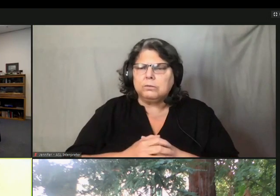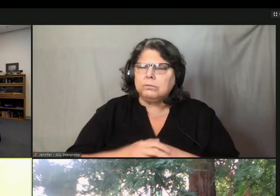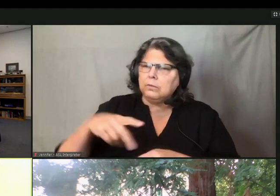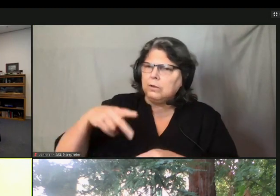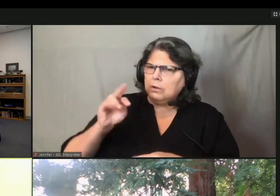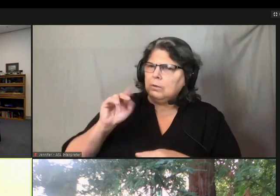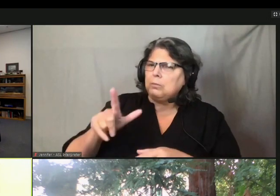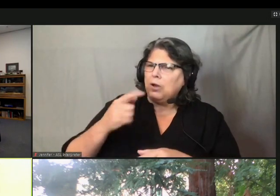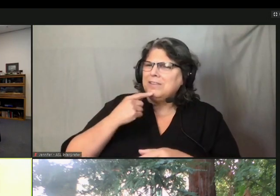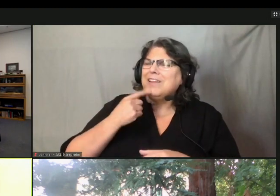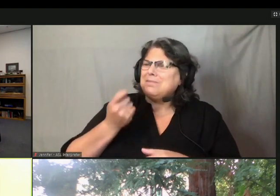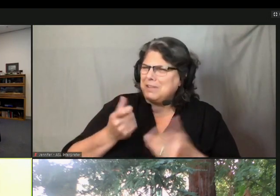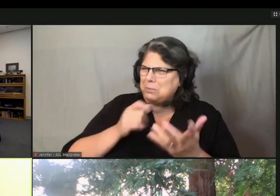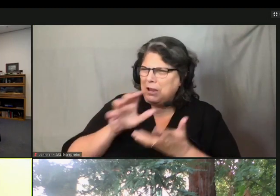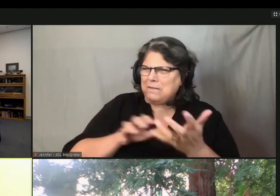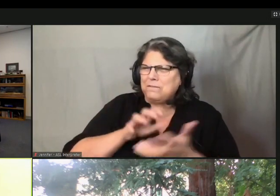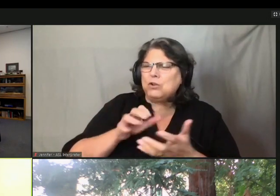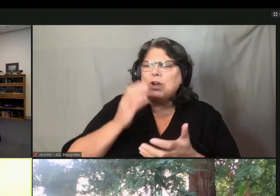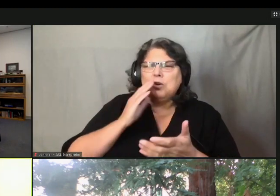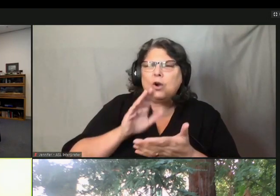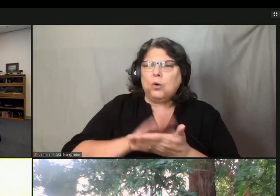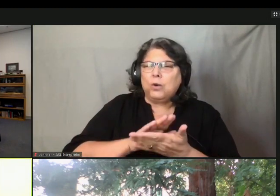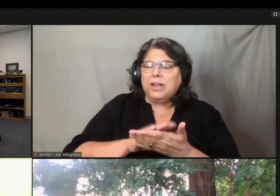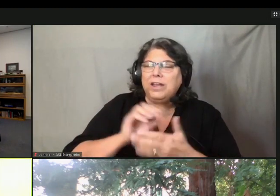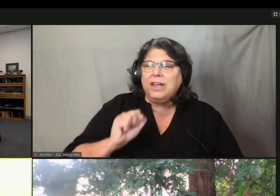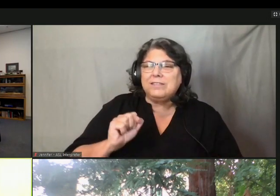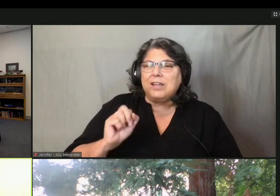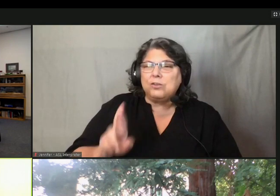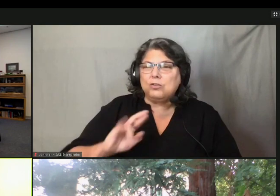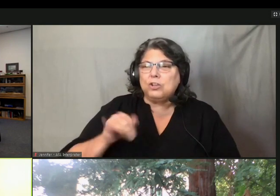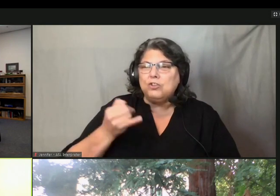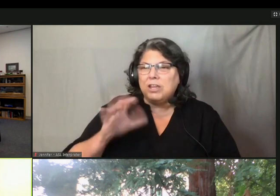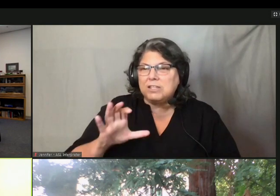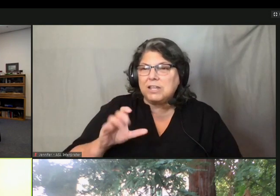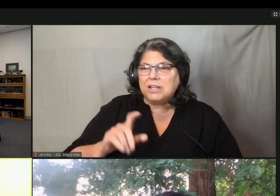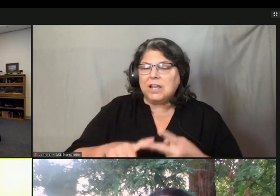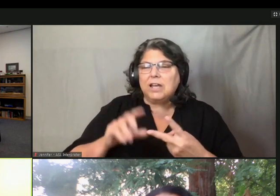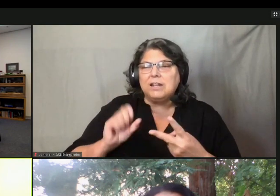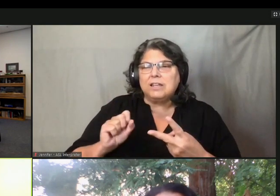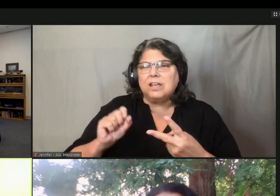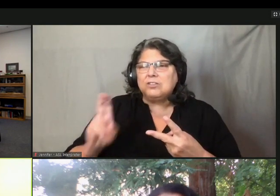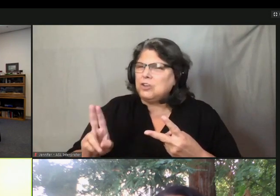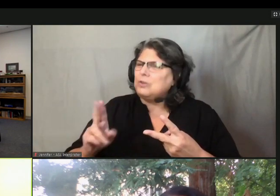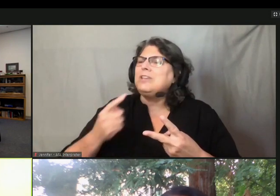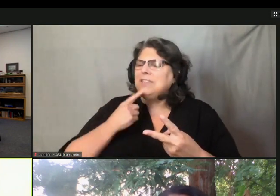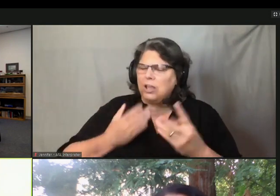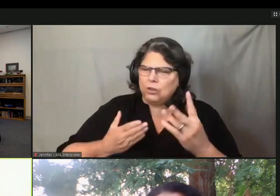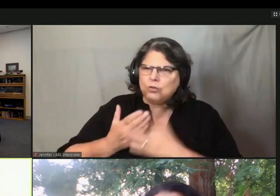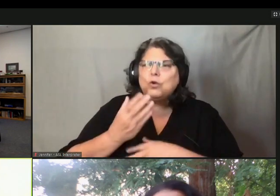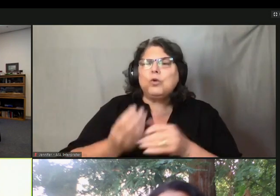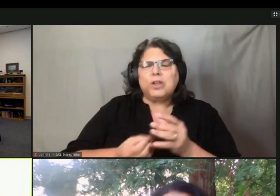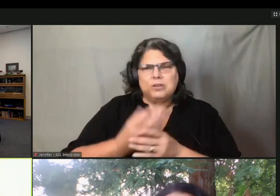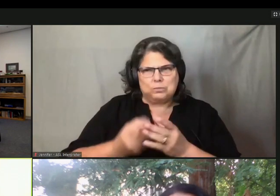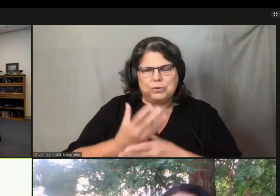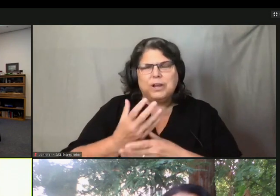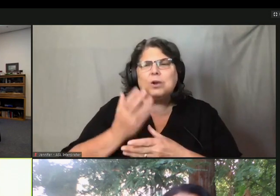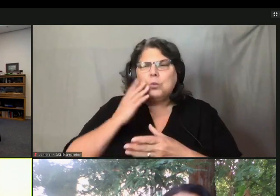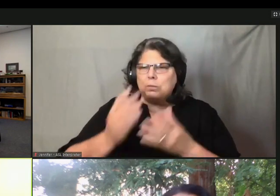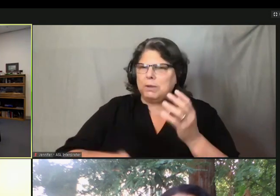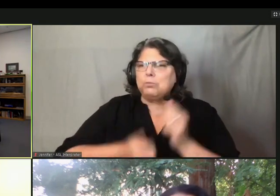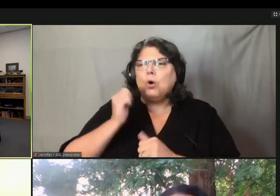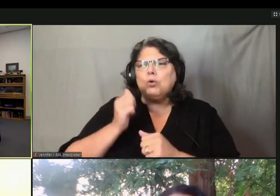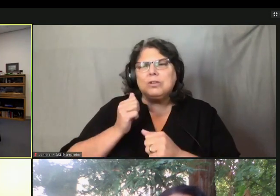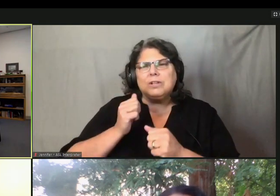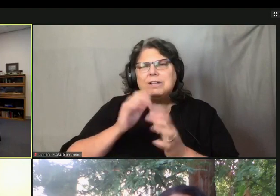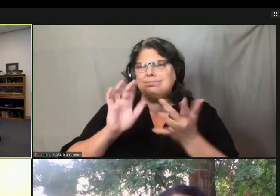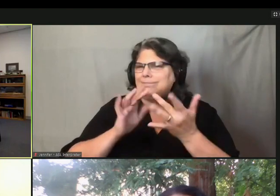some confusion there because I know that JC and Sonoma State have both said they'll be primarily virtual through the spring, but our local schools have not. Right,